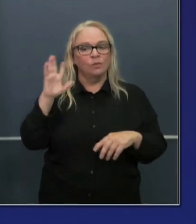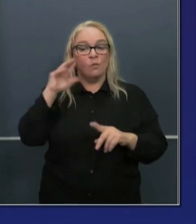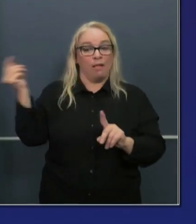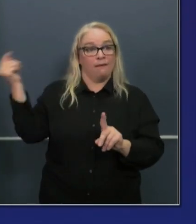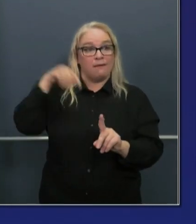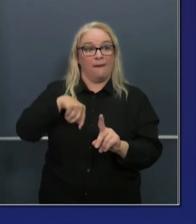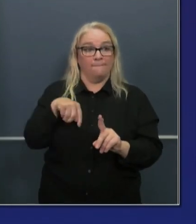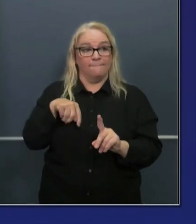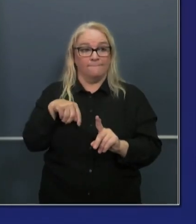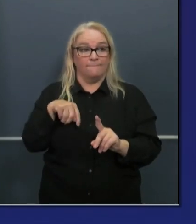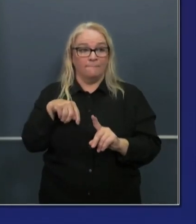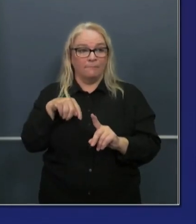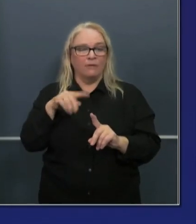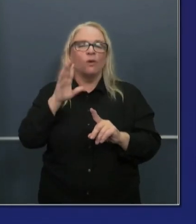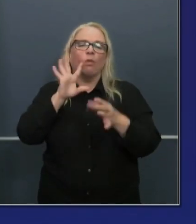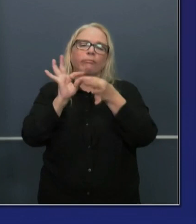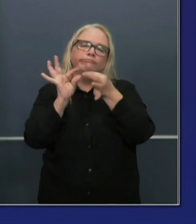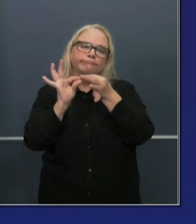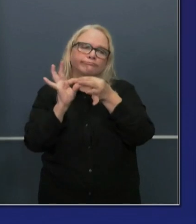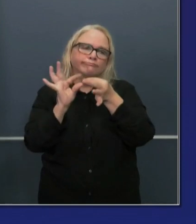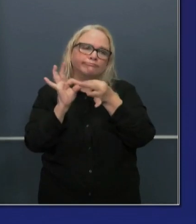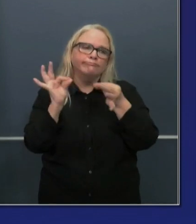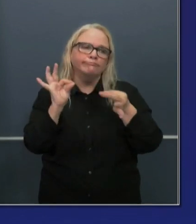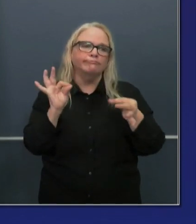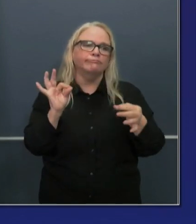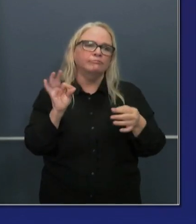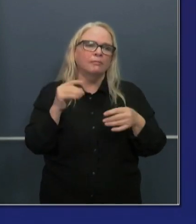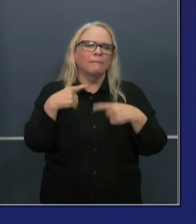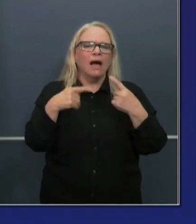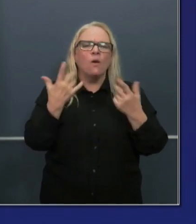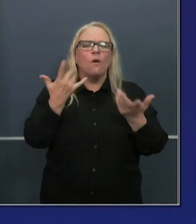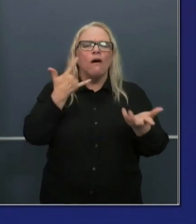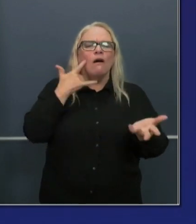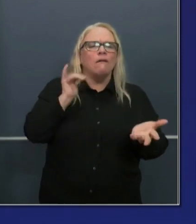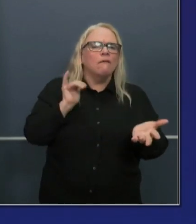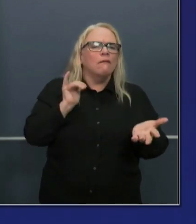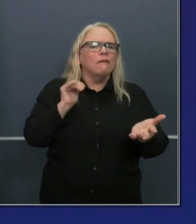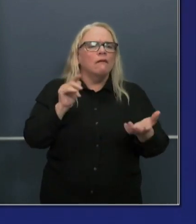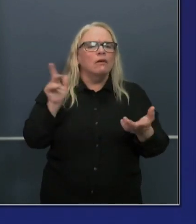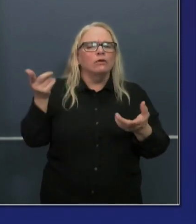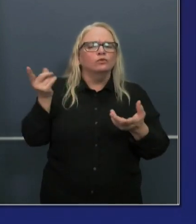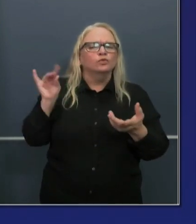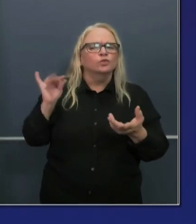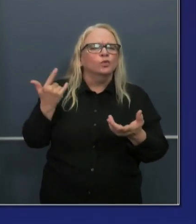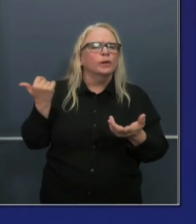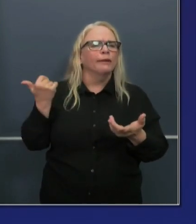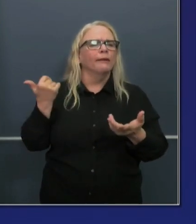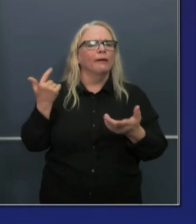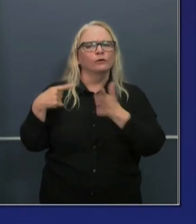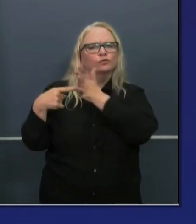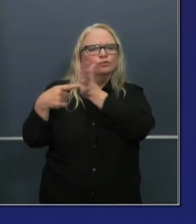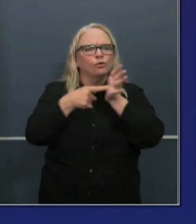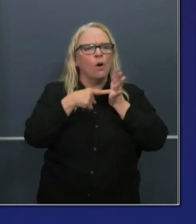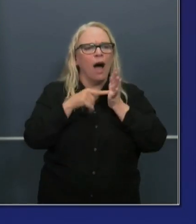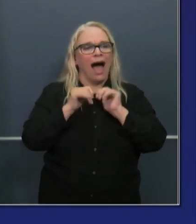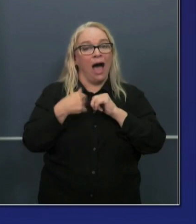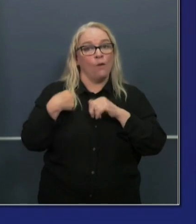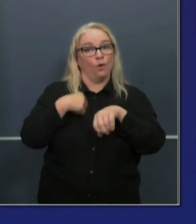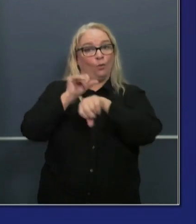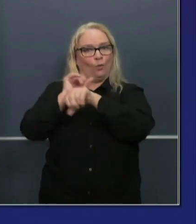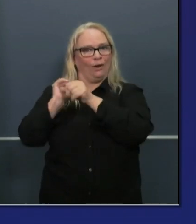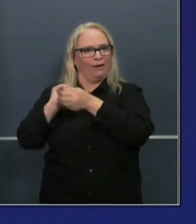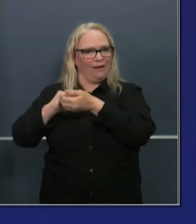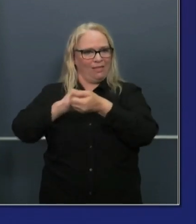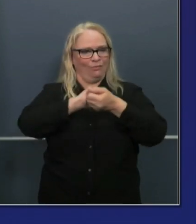more, briefly, but talk a little bit more about some of the stepped-up efforts we're doing in terms of our collaborative approach